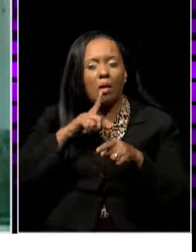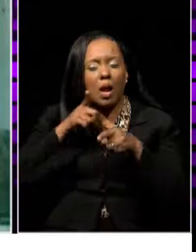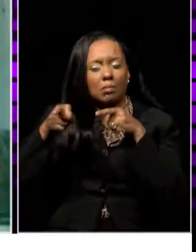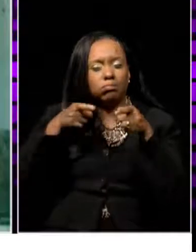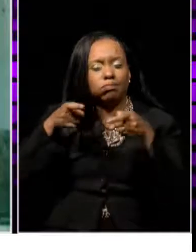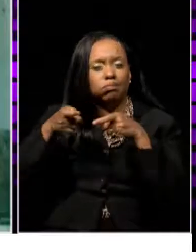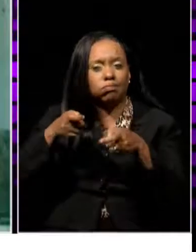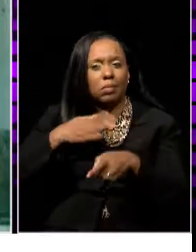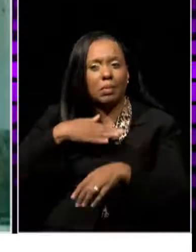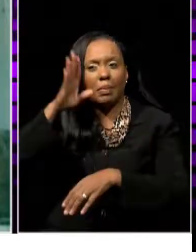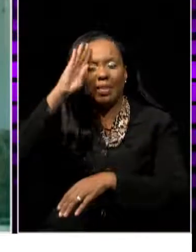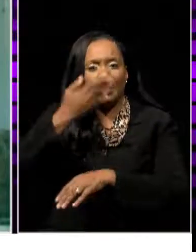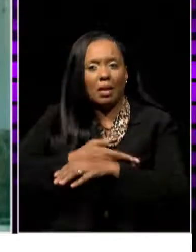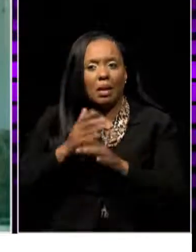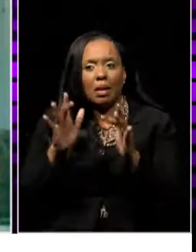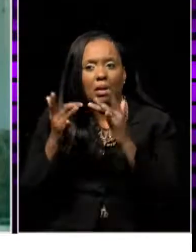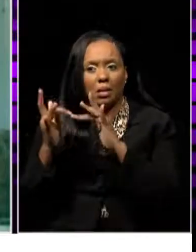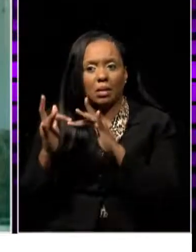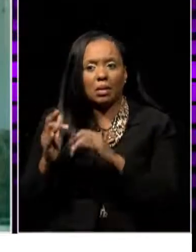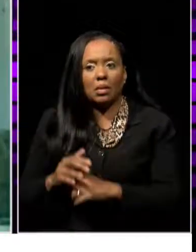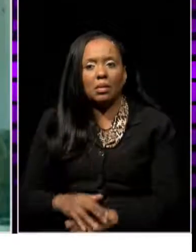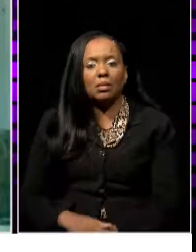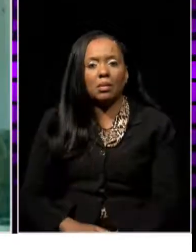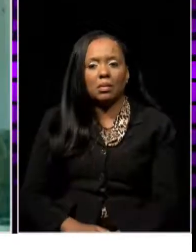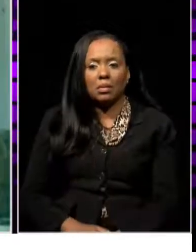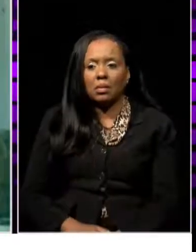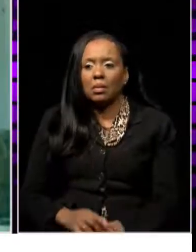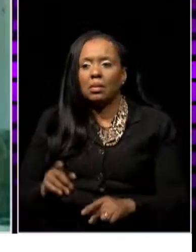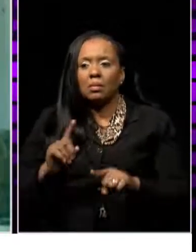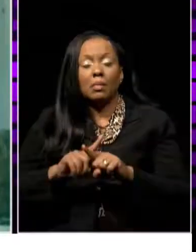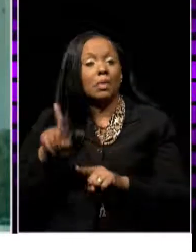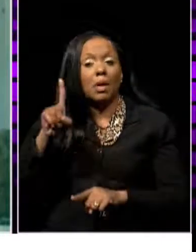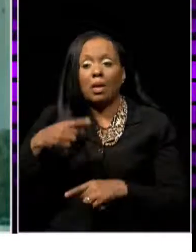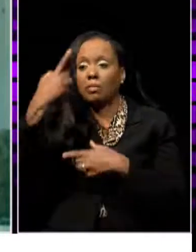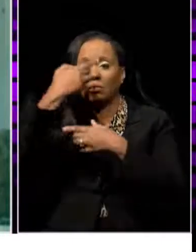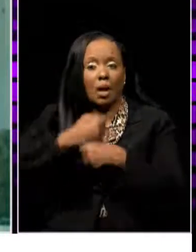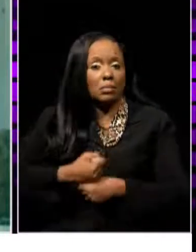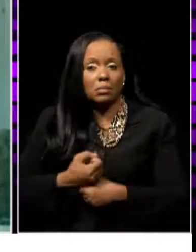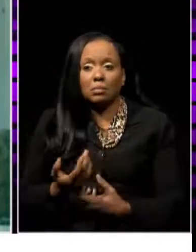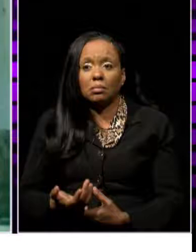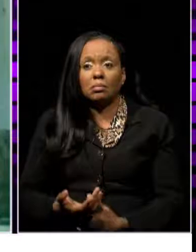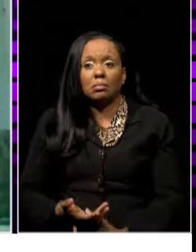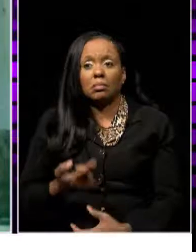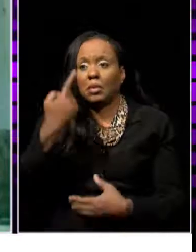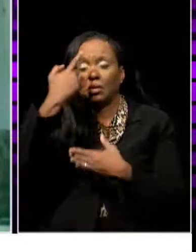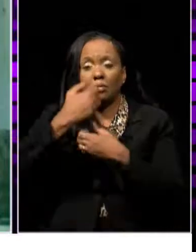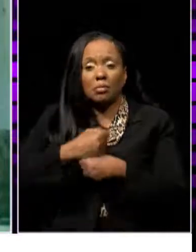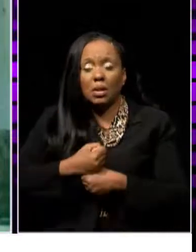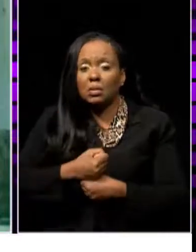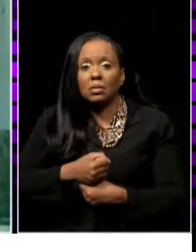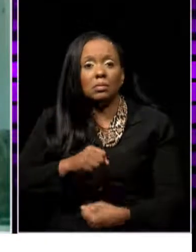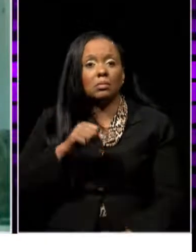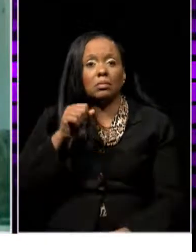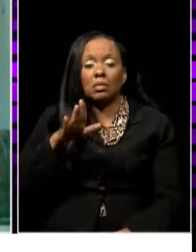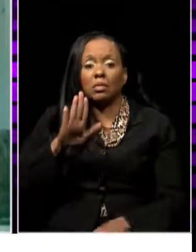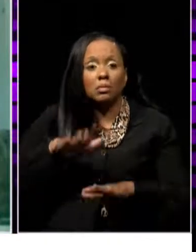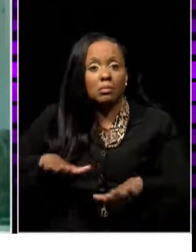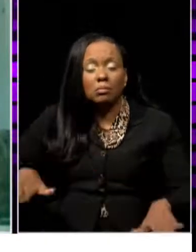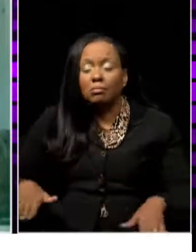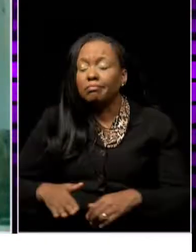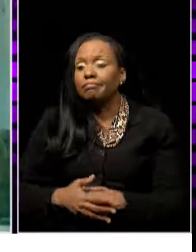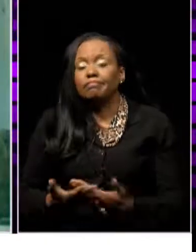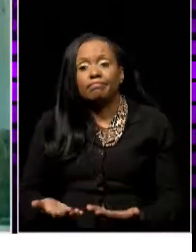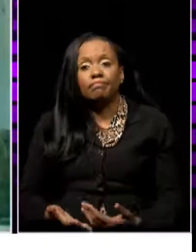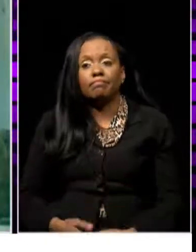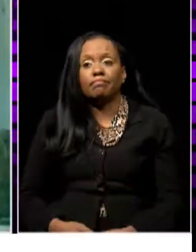However, there's always an unguarded moment. You just have to trust that you have spoken to your child, you've educated your child